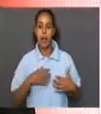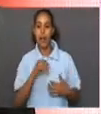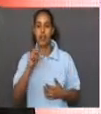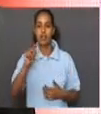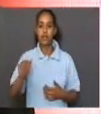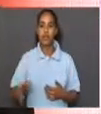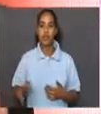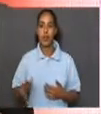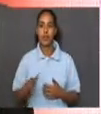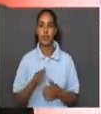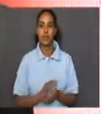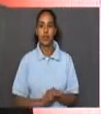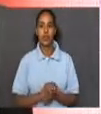parts.